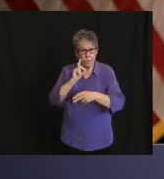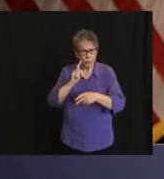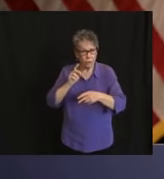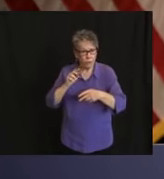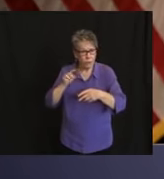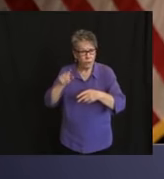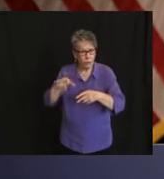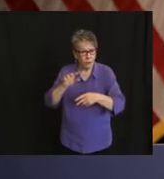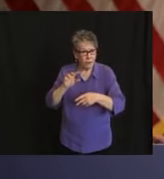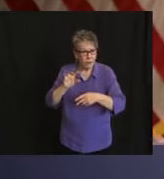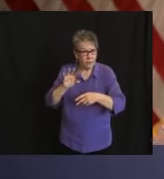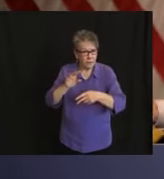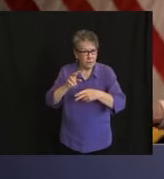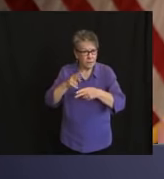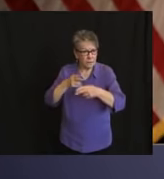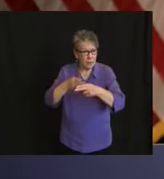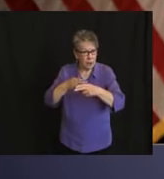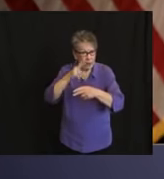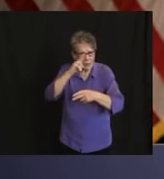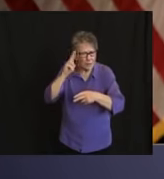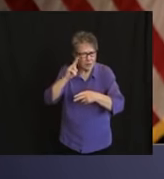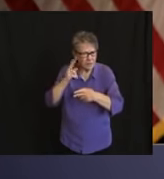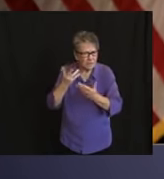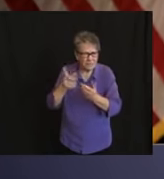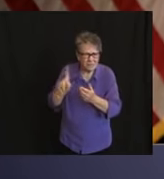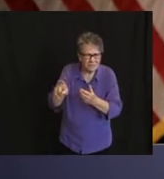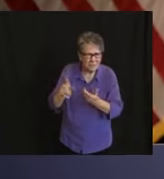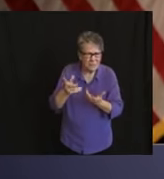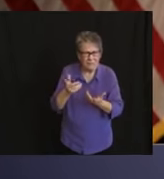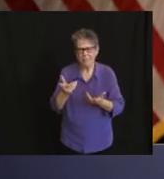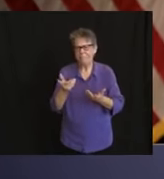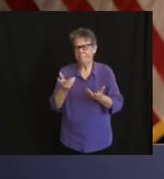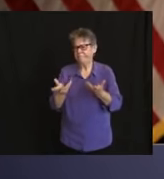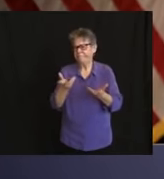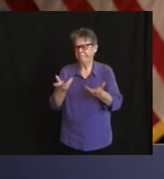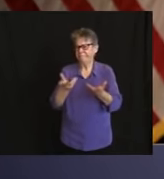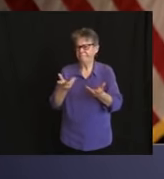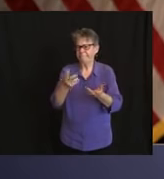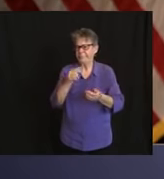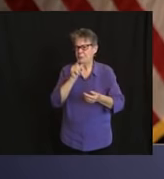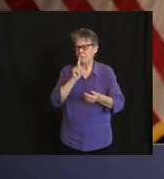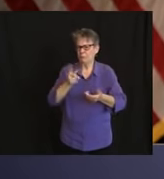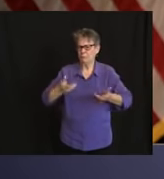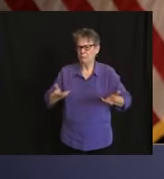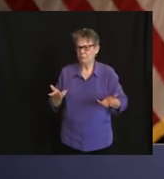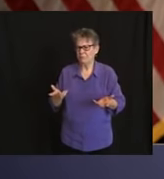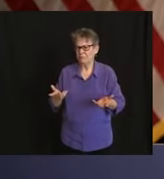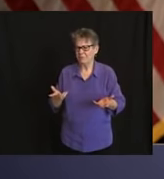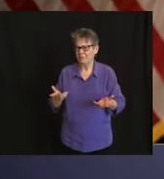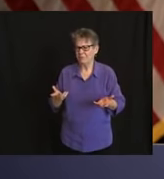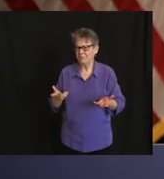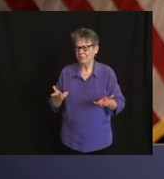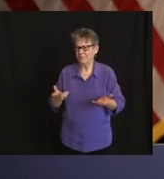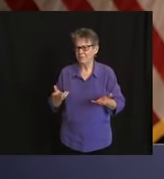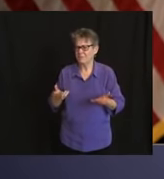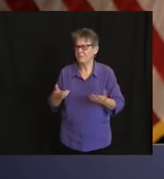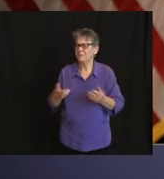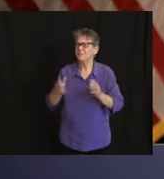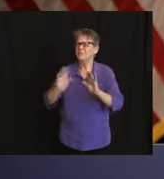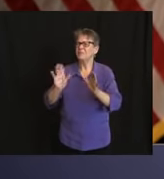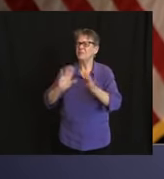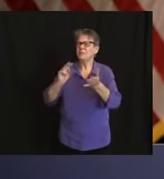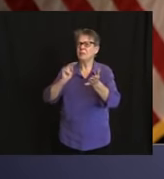healthcare facility. Again, I'll let the folks who the experts come in. But our hope is, A, we don't need this capacity in